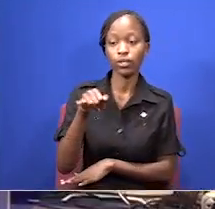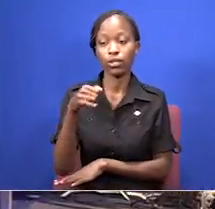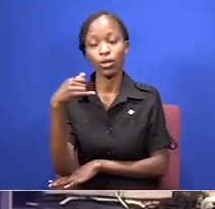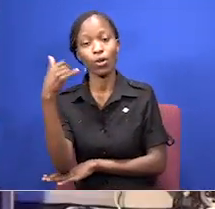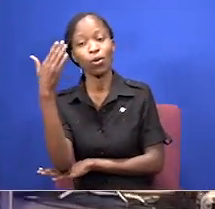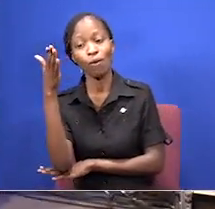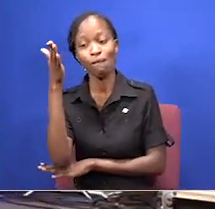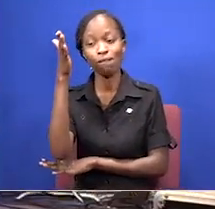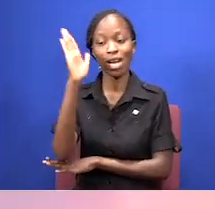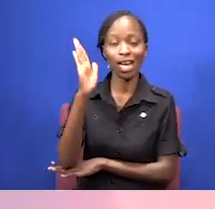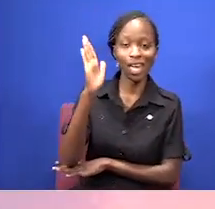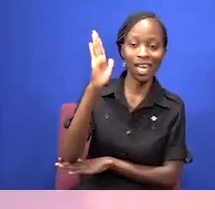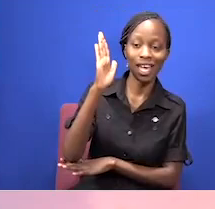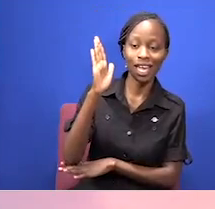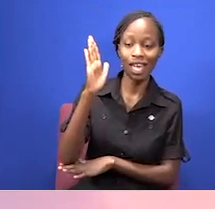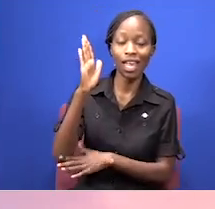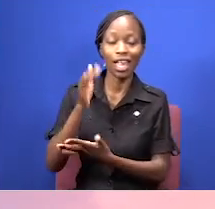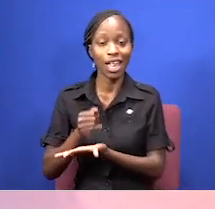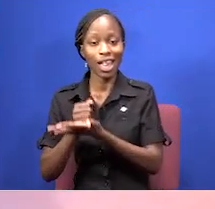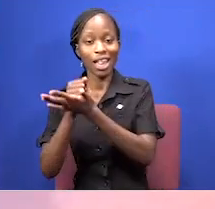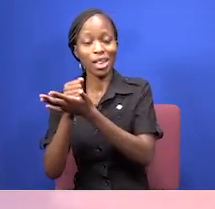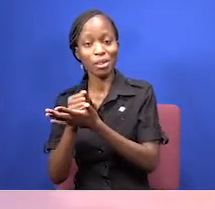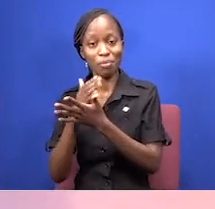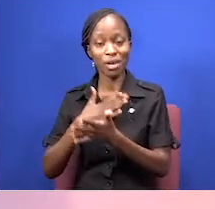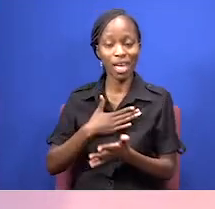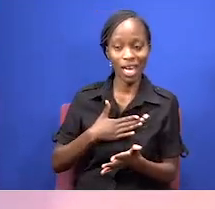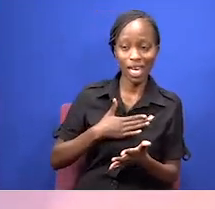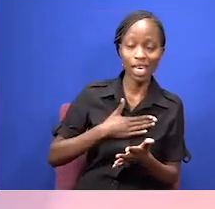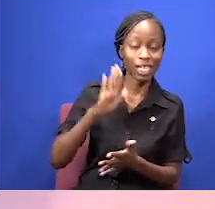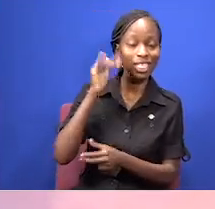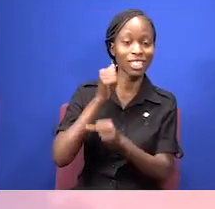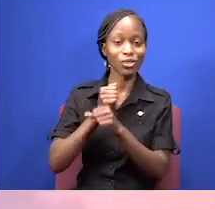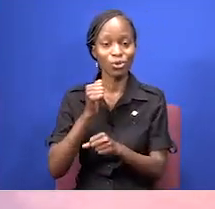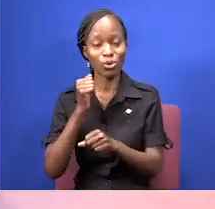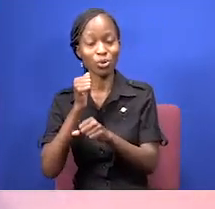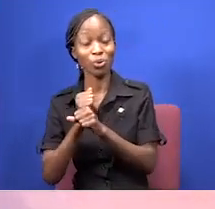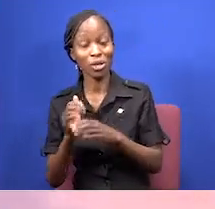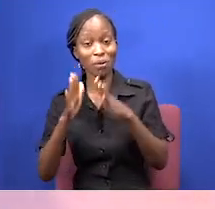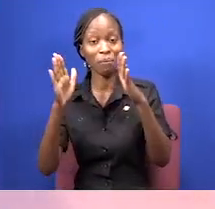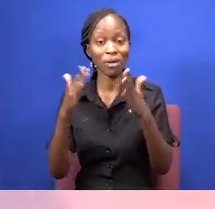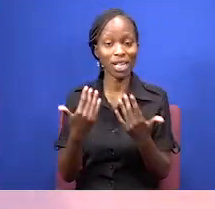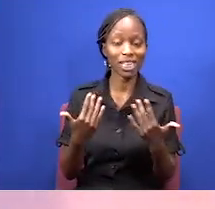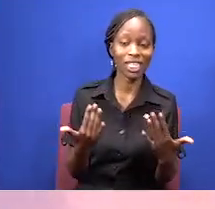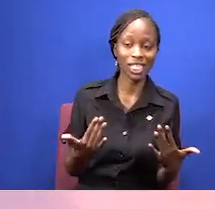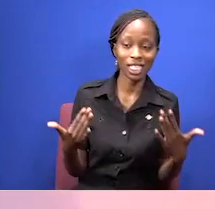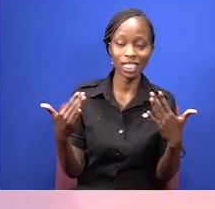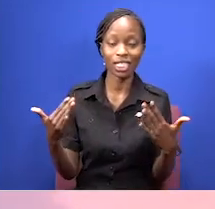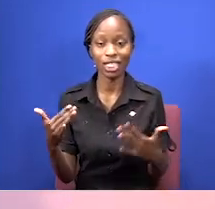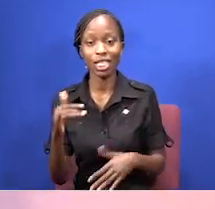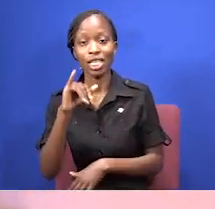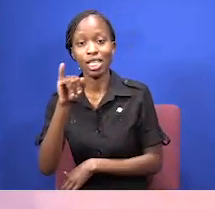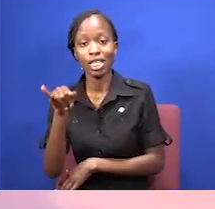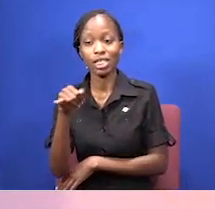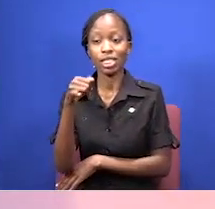Jehovah Jireh, msaada wangu, anatenda mambo makuu.